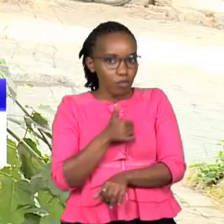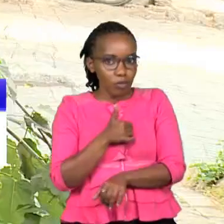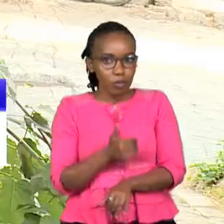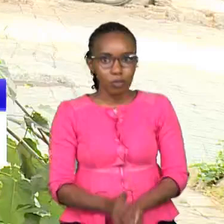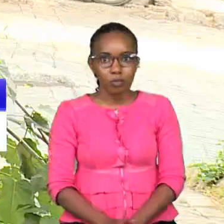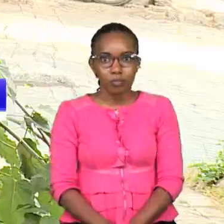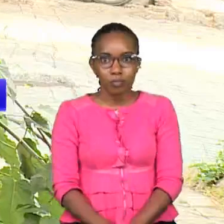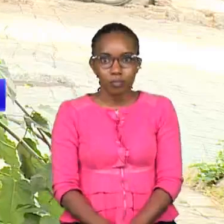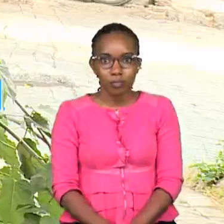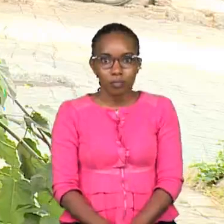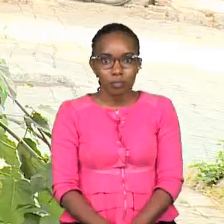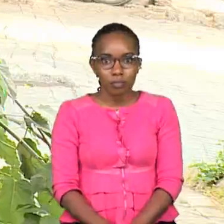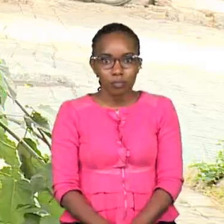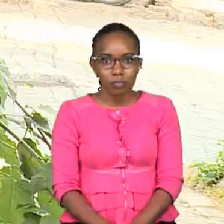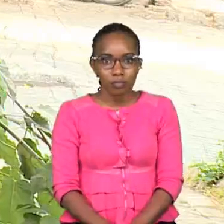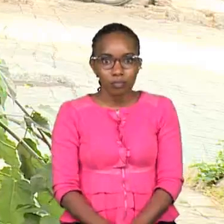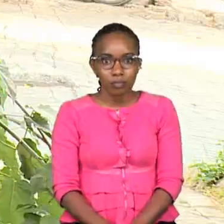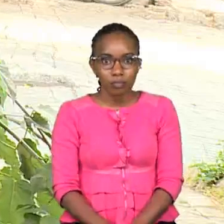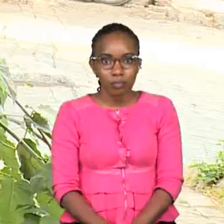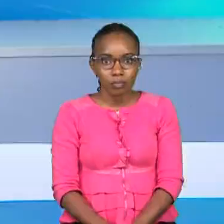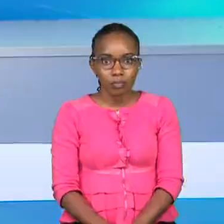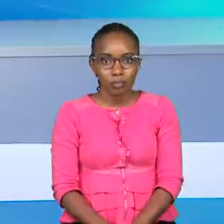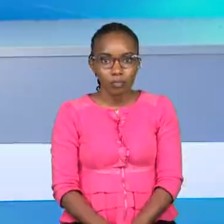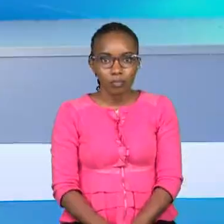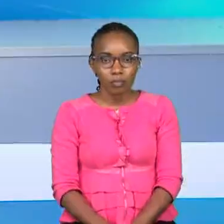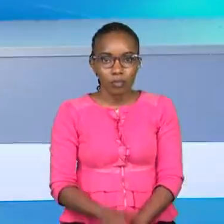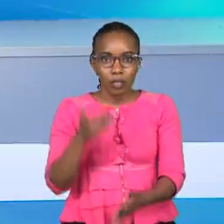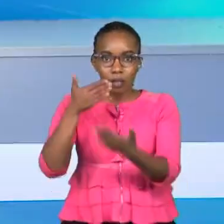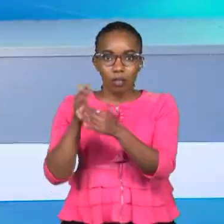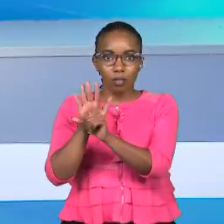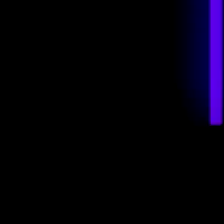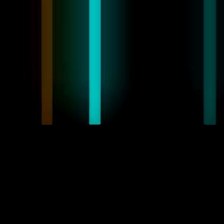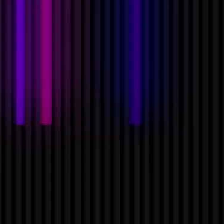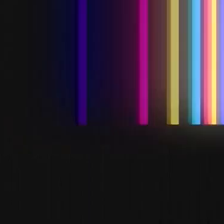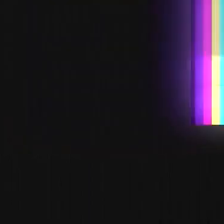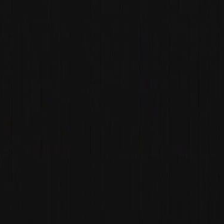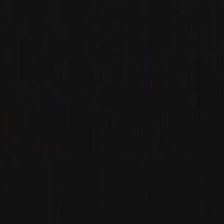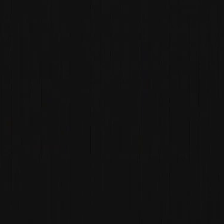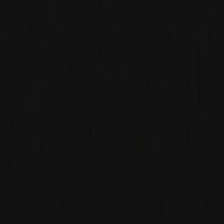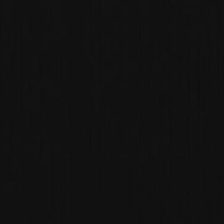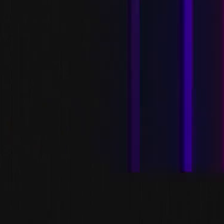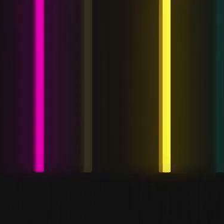Flora Limuki, Switch TV. Thank you, Flora Limuki.